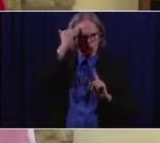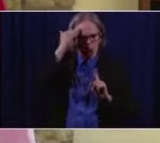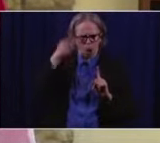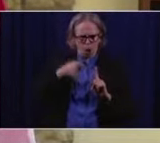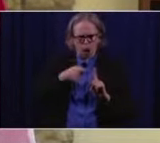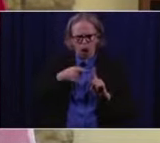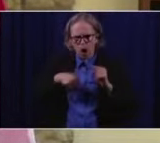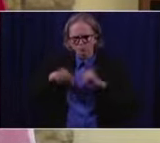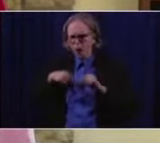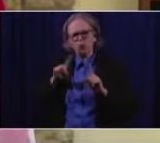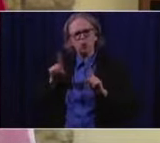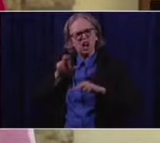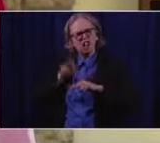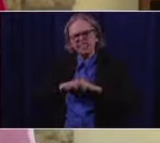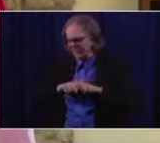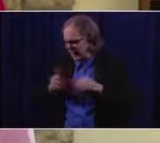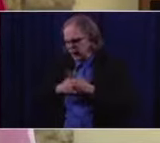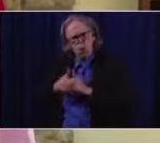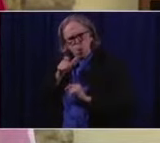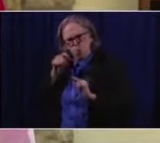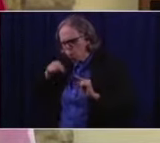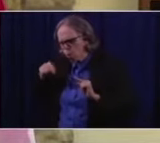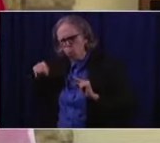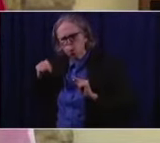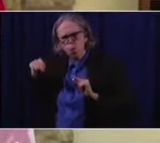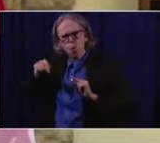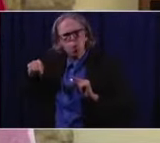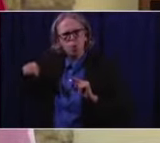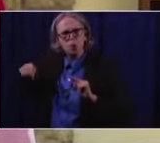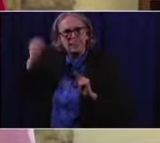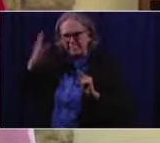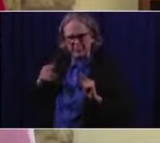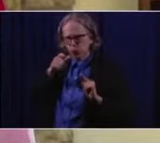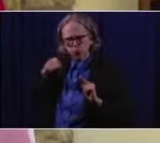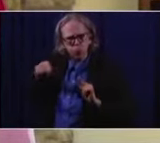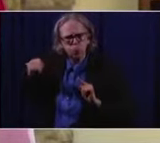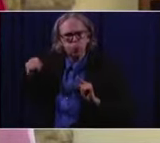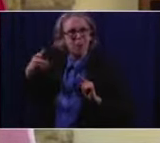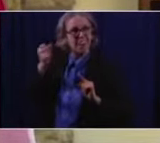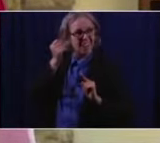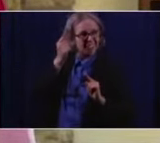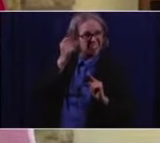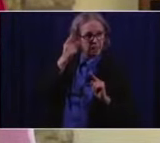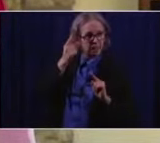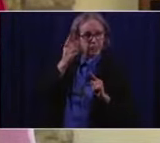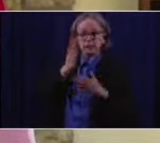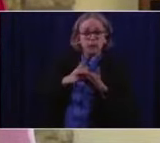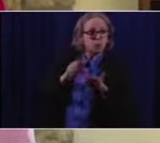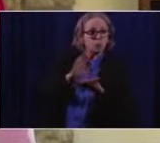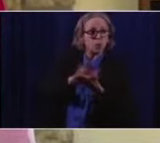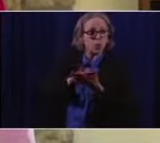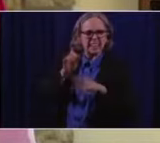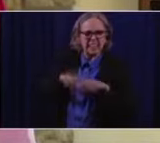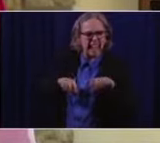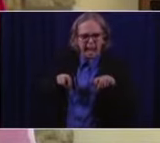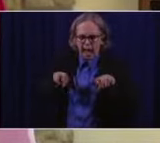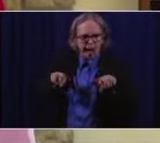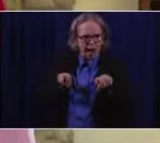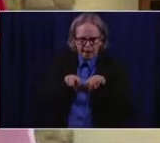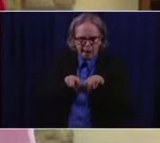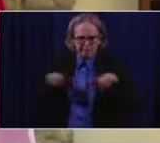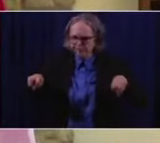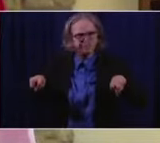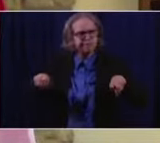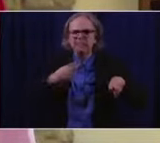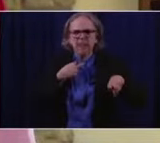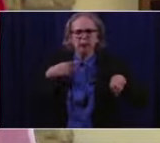with. And for the schools that can't separate by 6 feet, this is where we get into the question. And we try to follow what